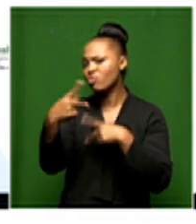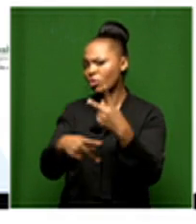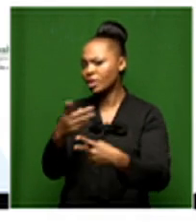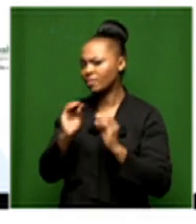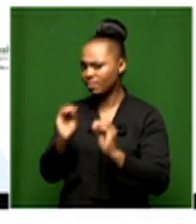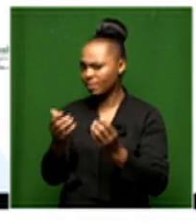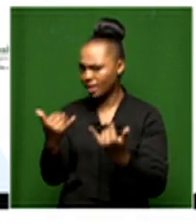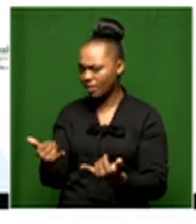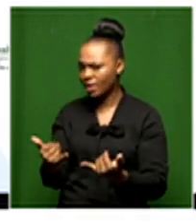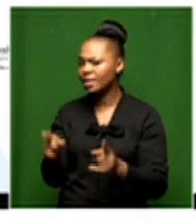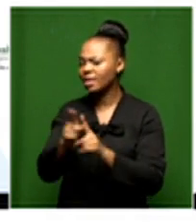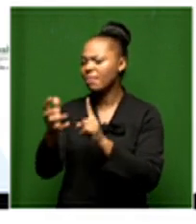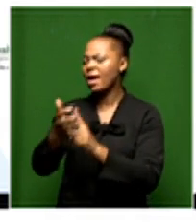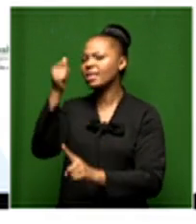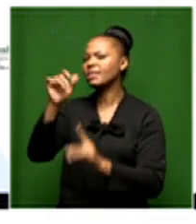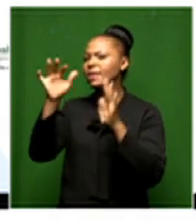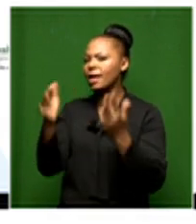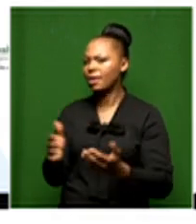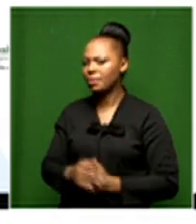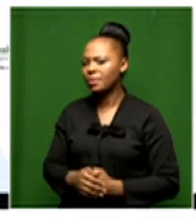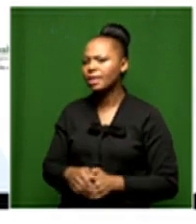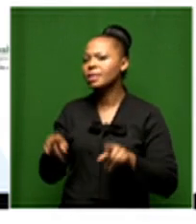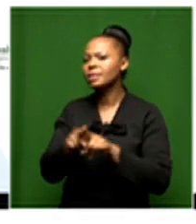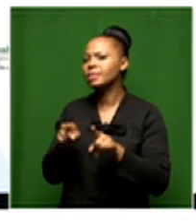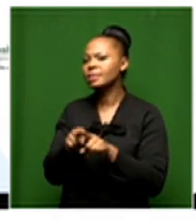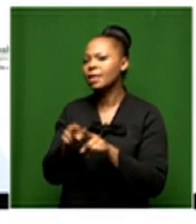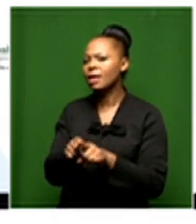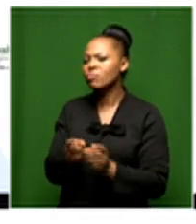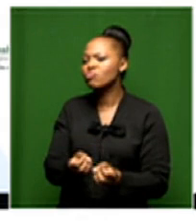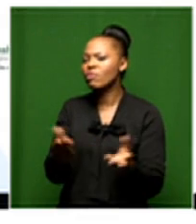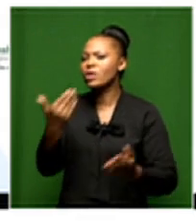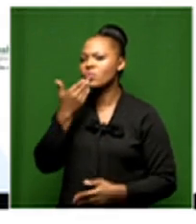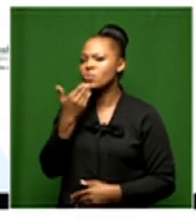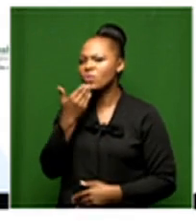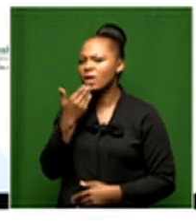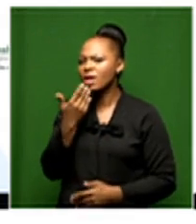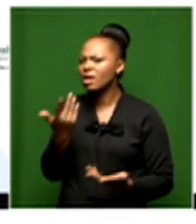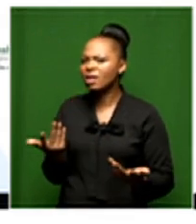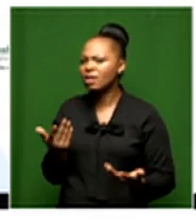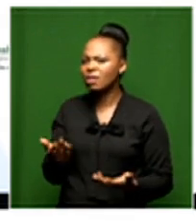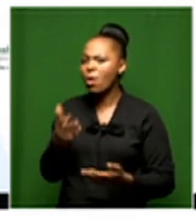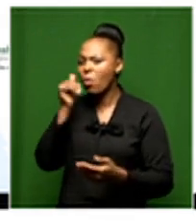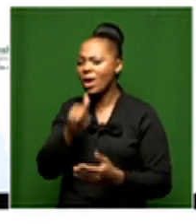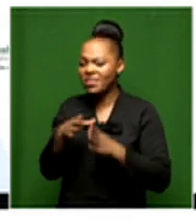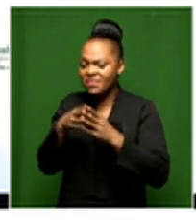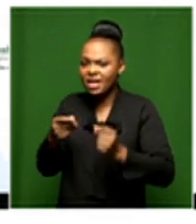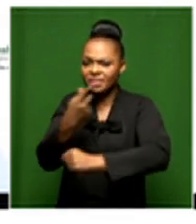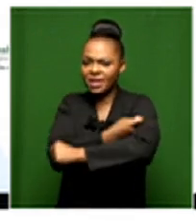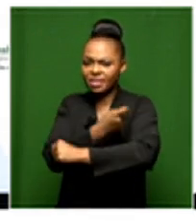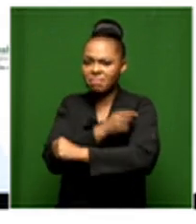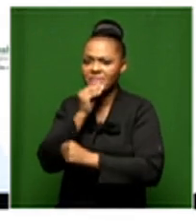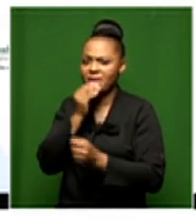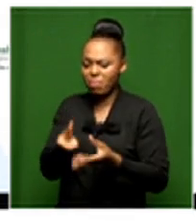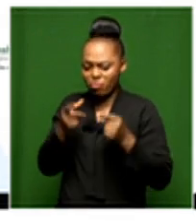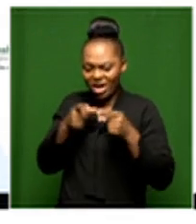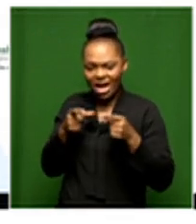how will this be achieved? Who will provide? Are you going to receive a card, or is it just going to be a system that's in